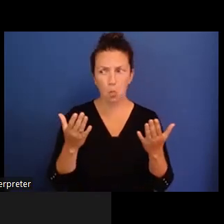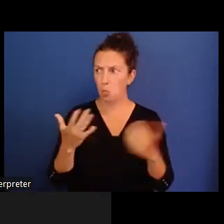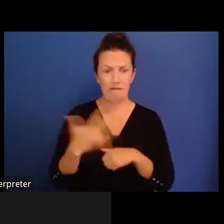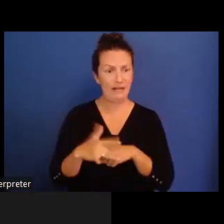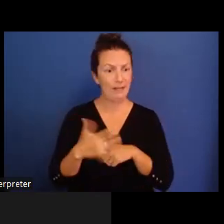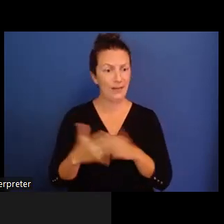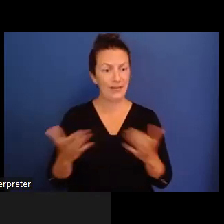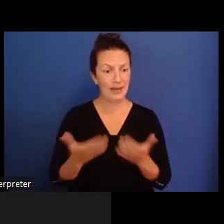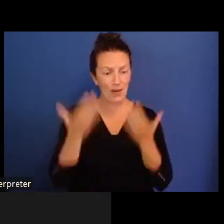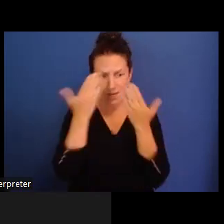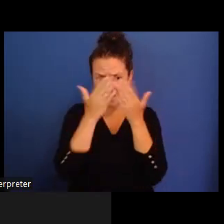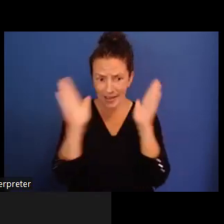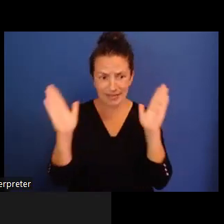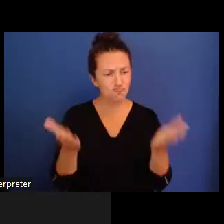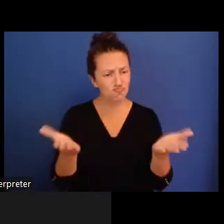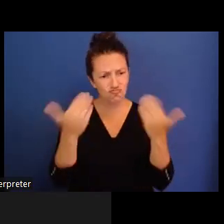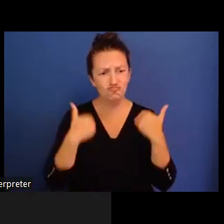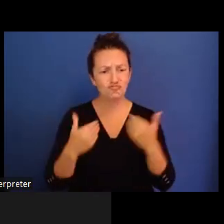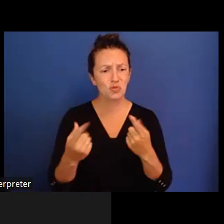we would welcome your questions.